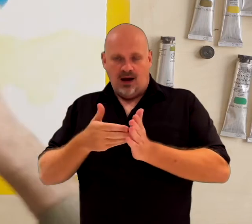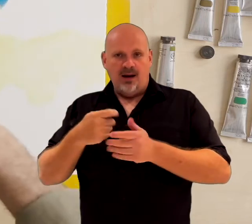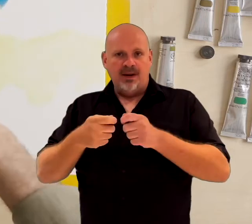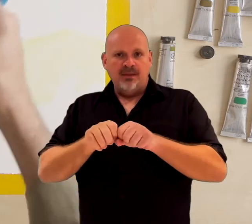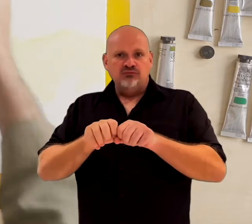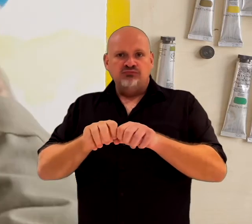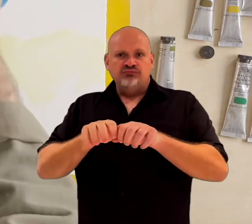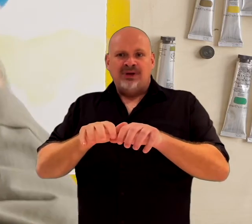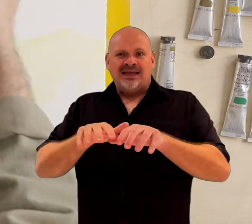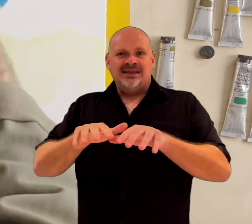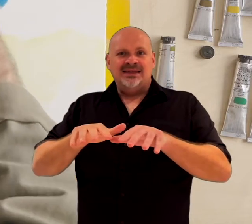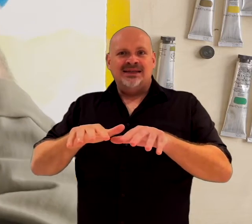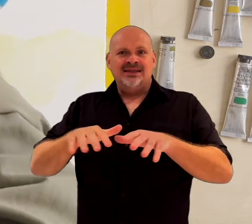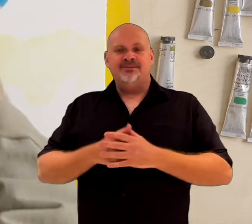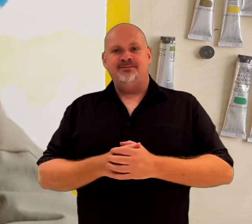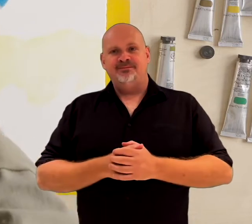these puddles,